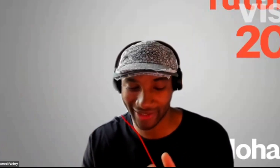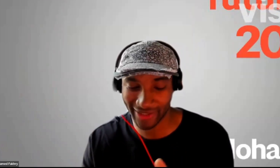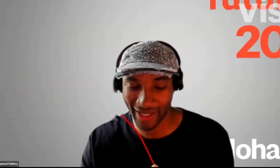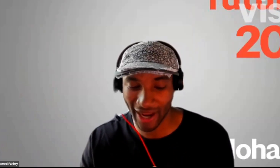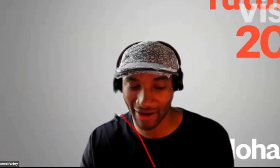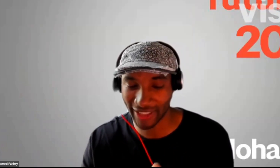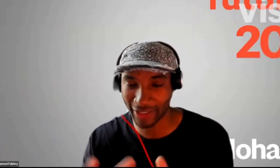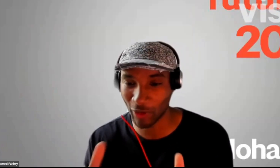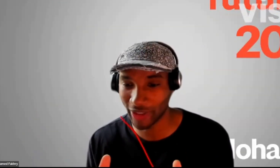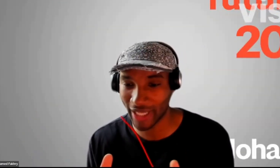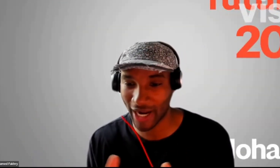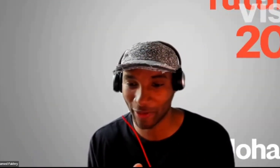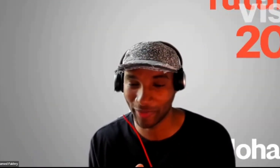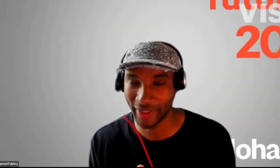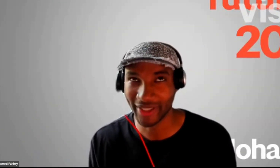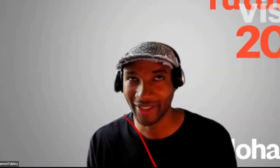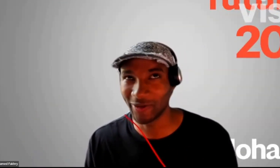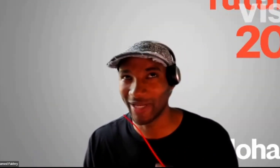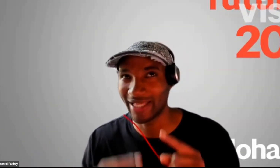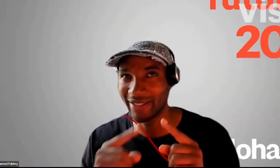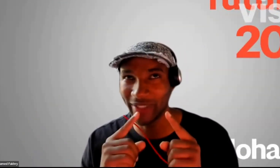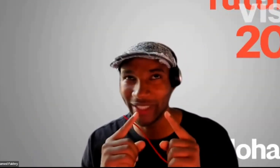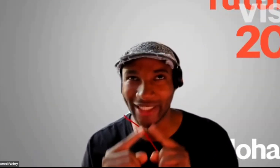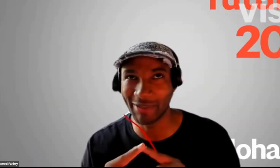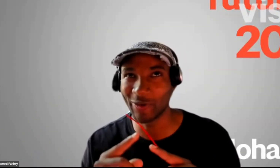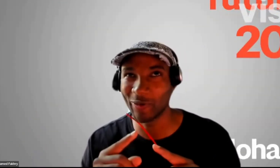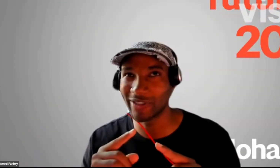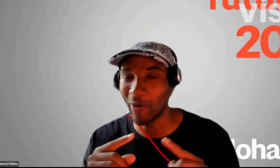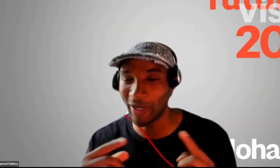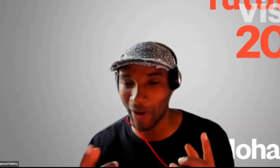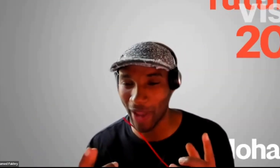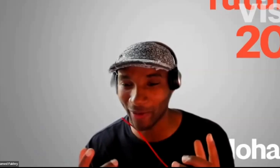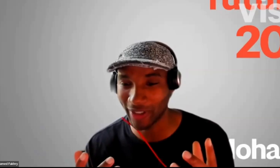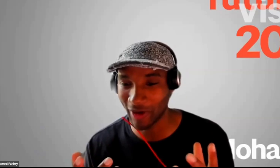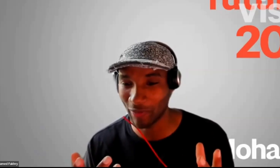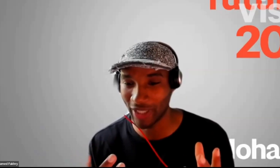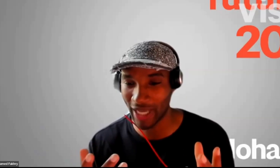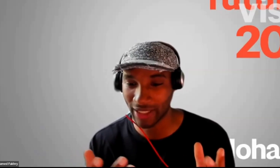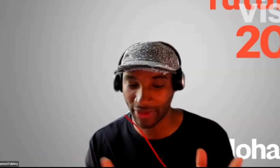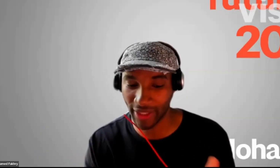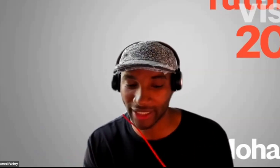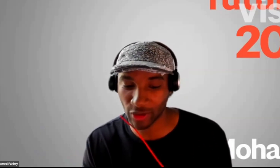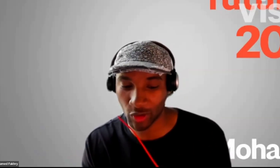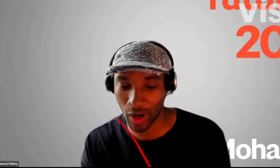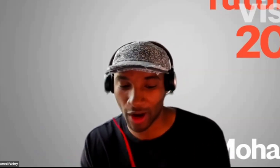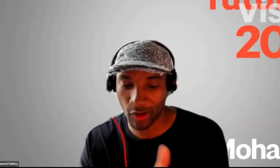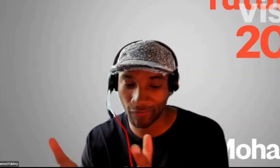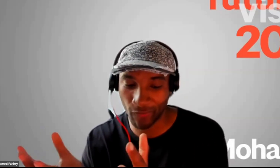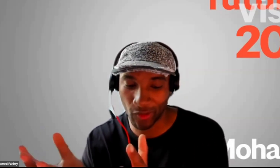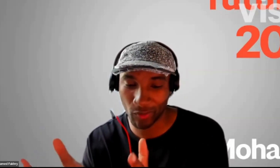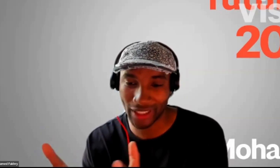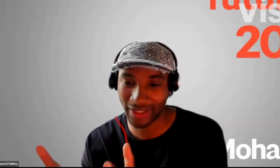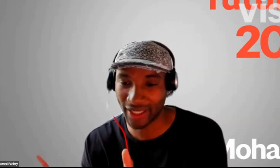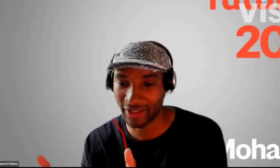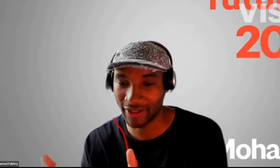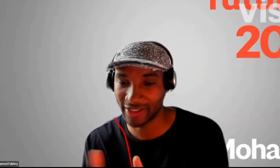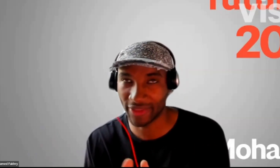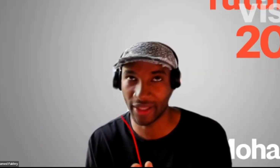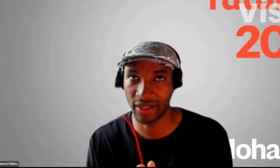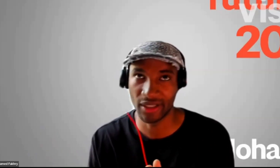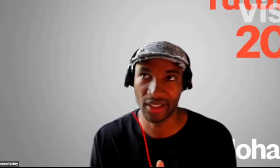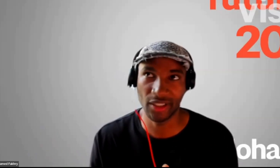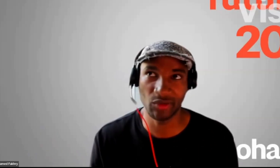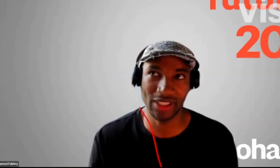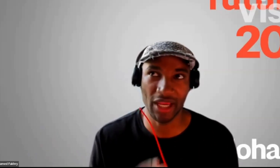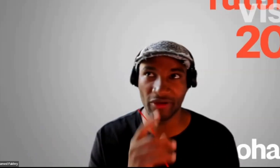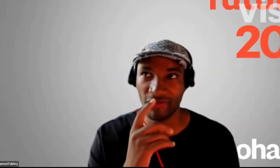I said, didn't have that community around me. So like reading lips was the only way I could communicate. And then that grew along for more than 10 years. And